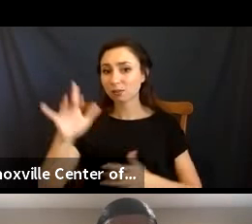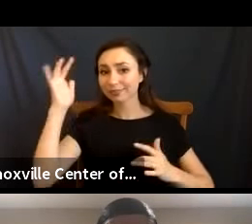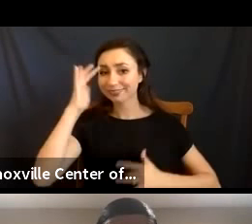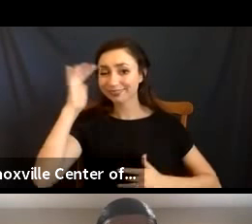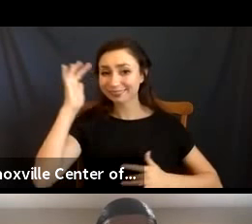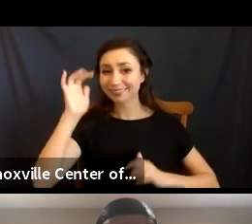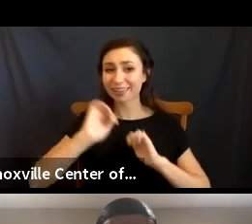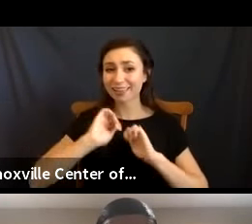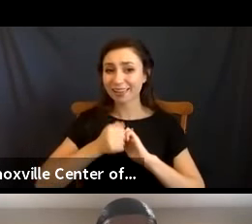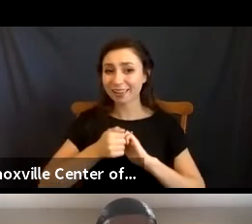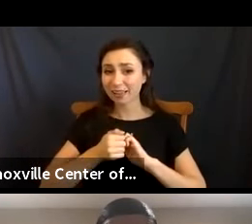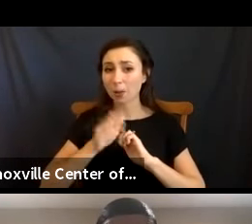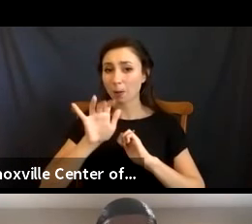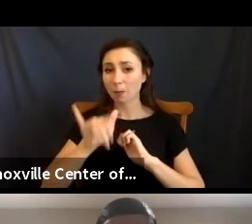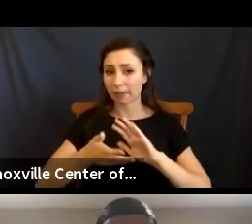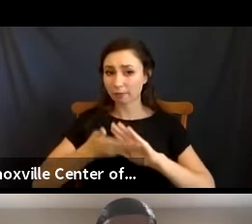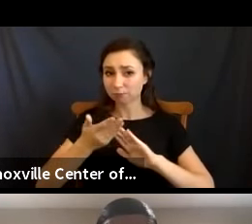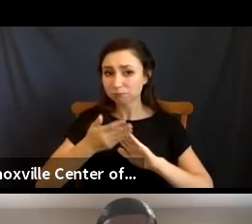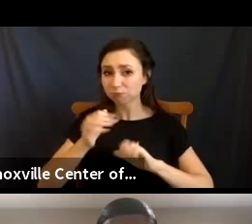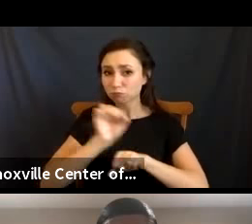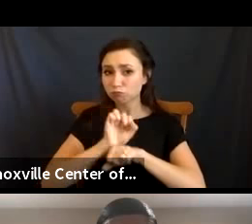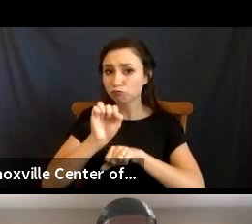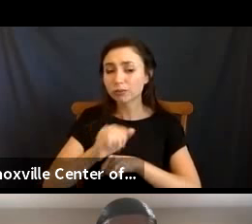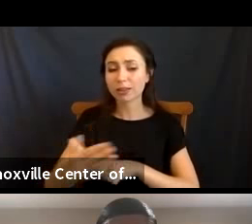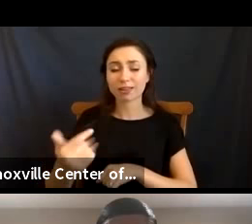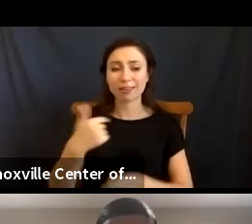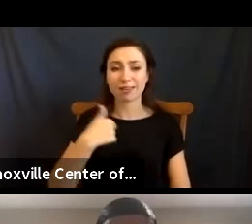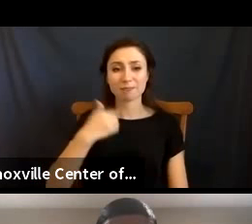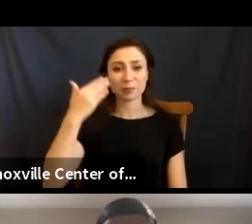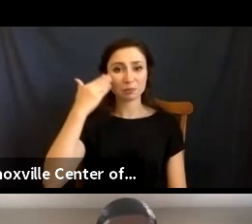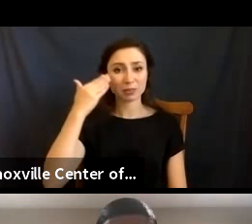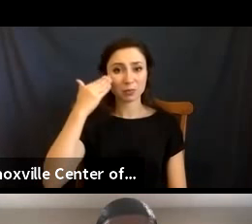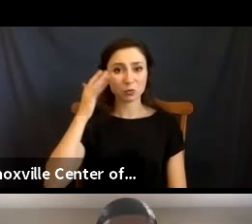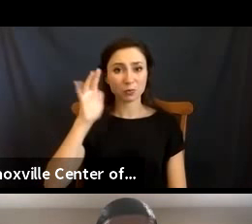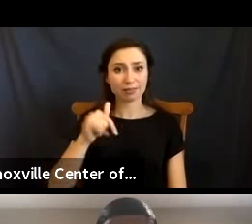works. I'm certainly familiar with it for flu, and I think it's